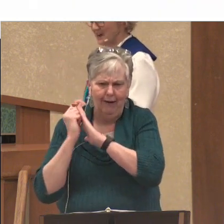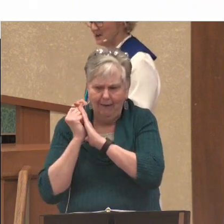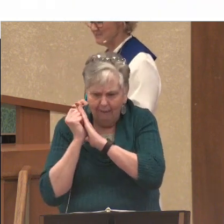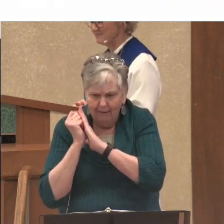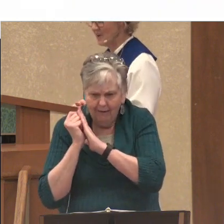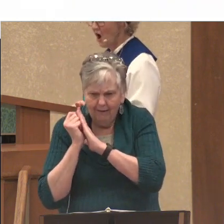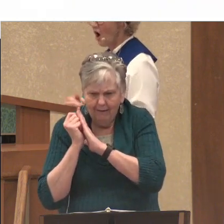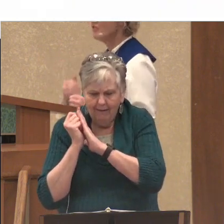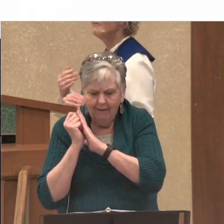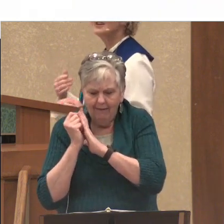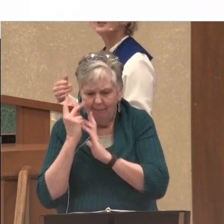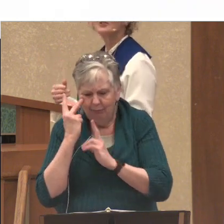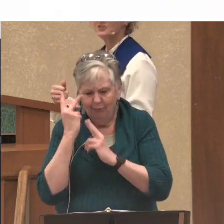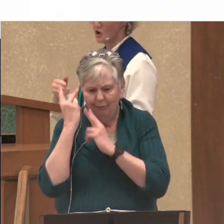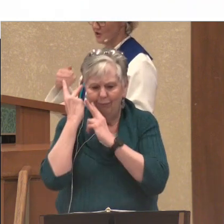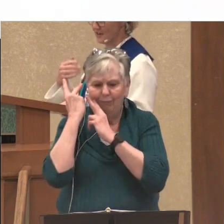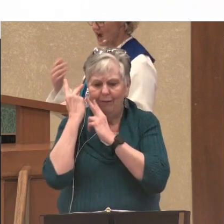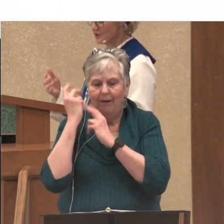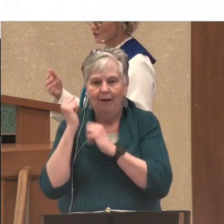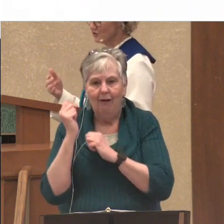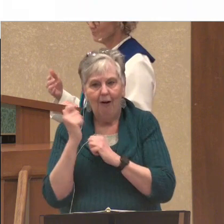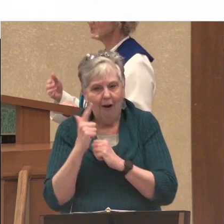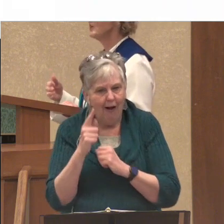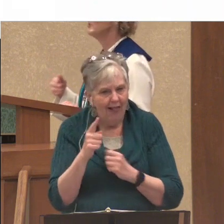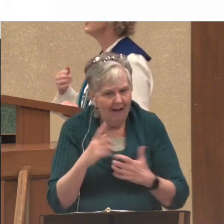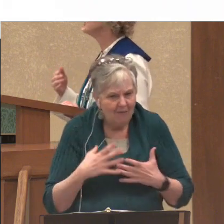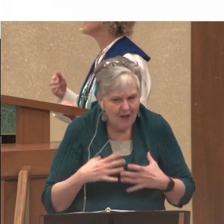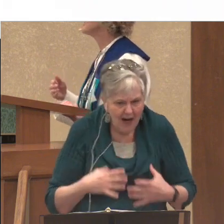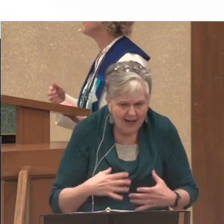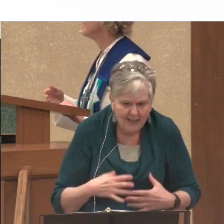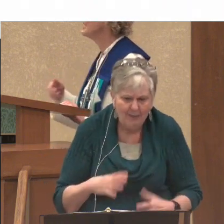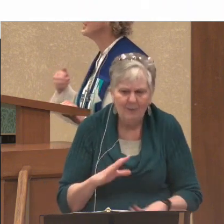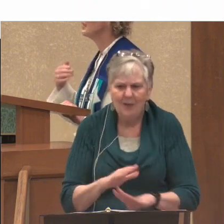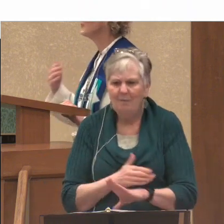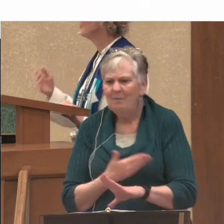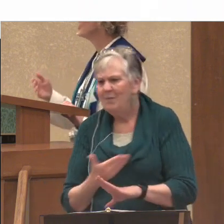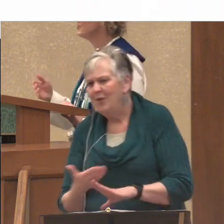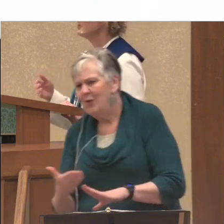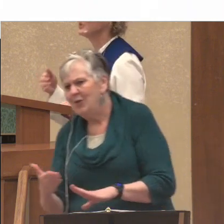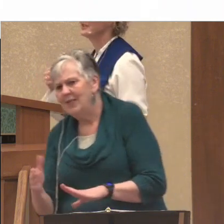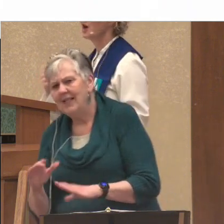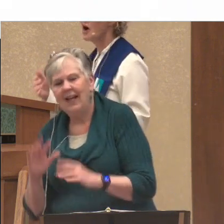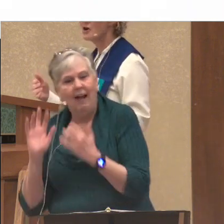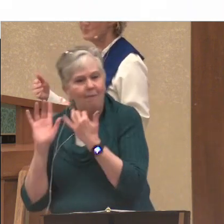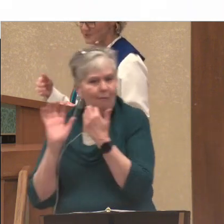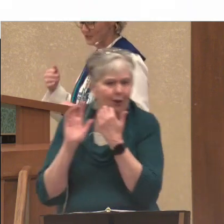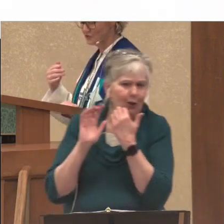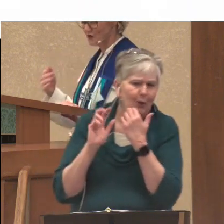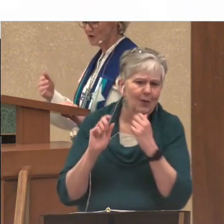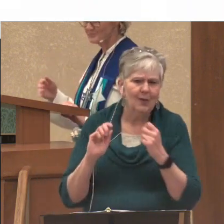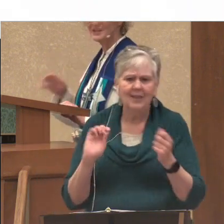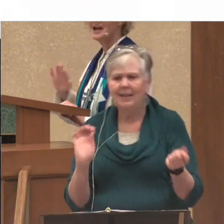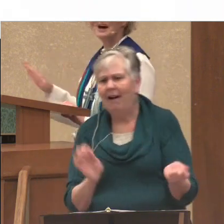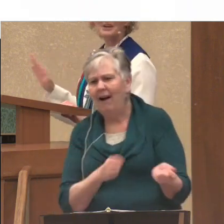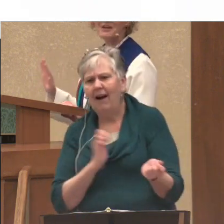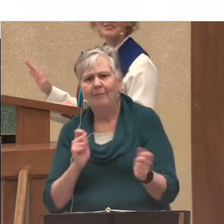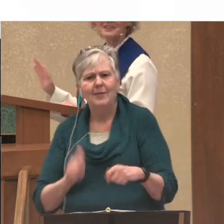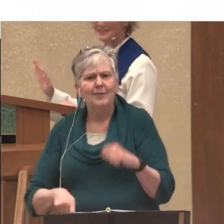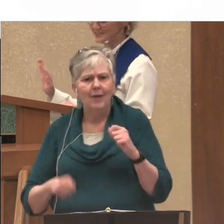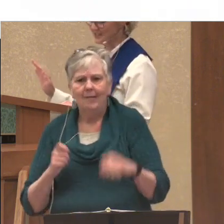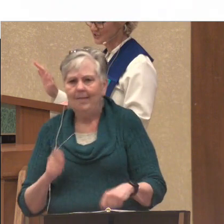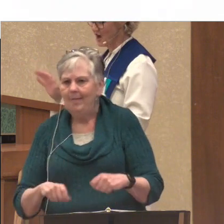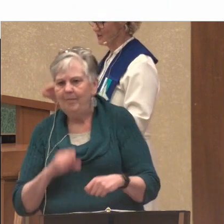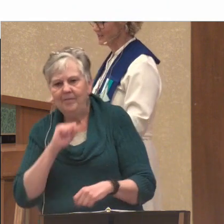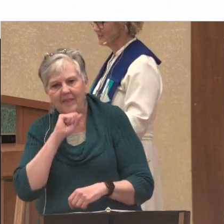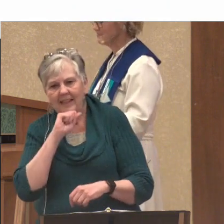in time. All the vendors are in costumes. The music is played on flutes and harps and drums. Nothing